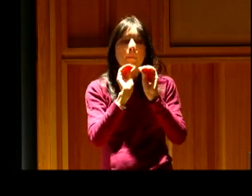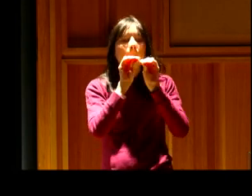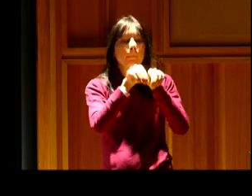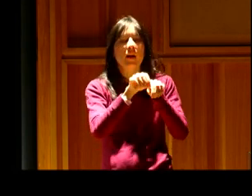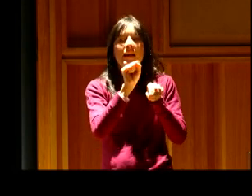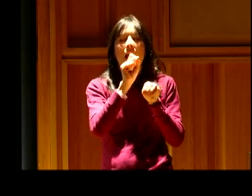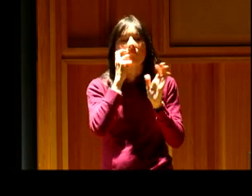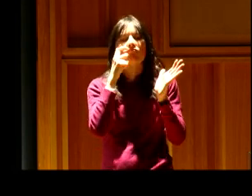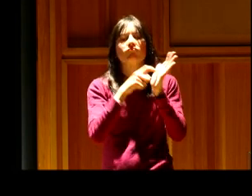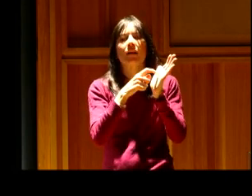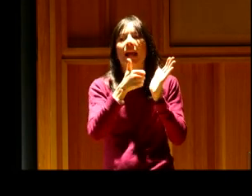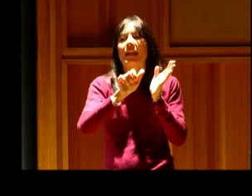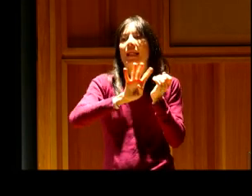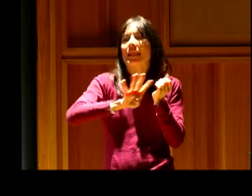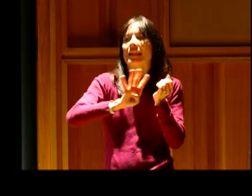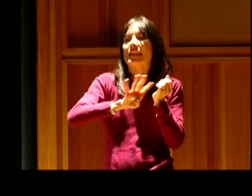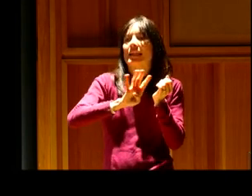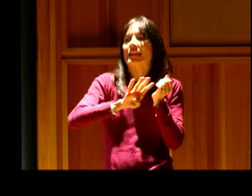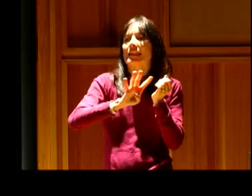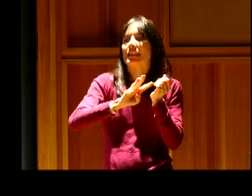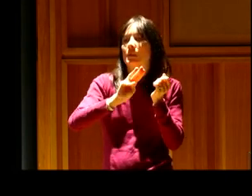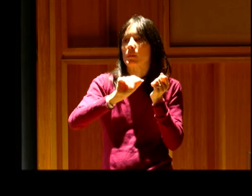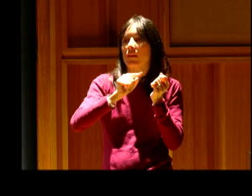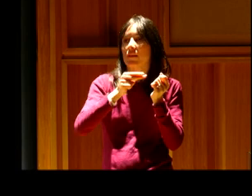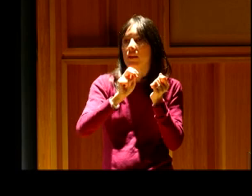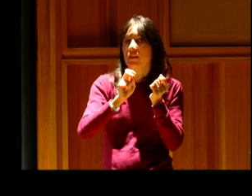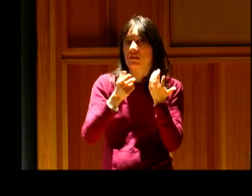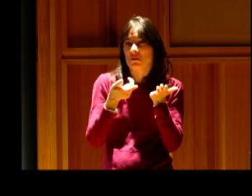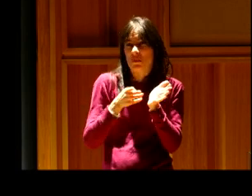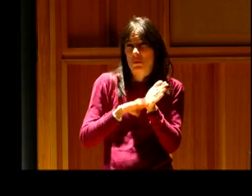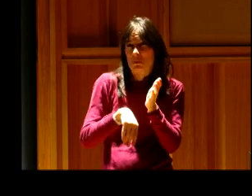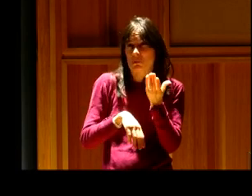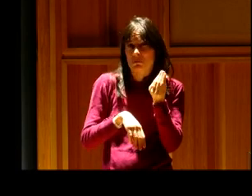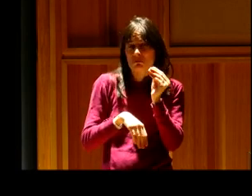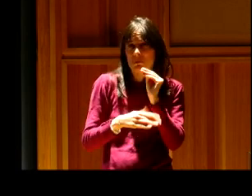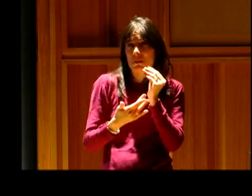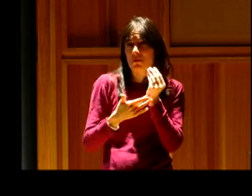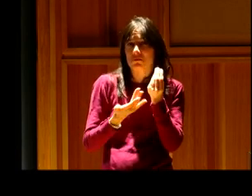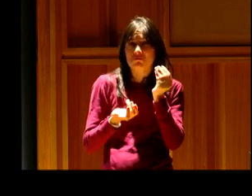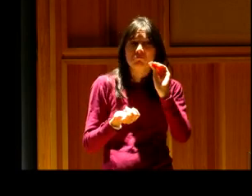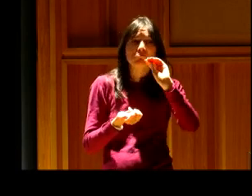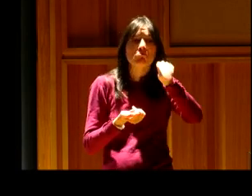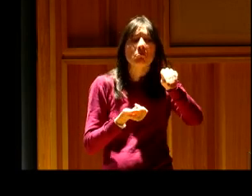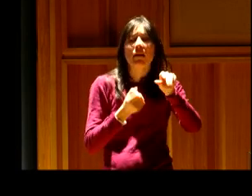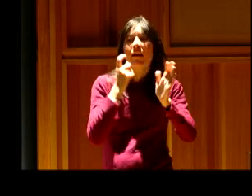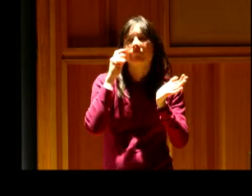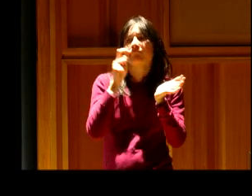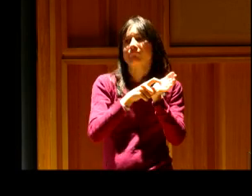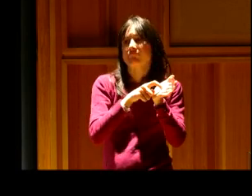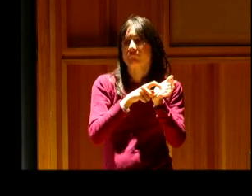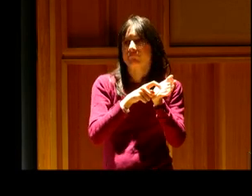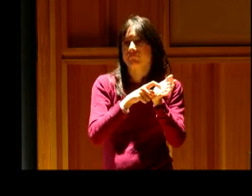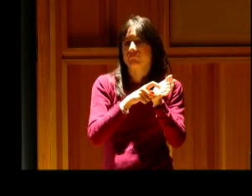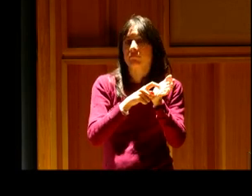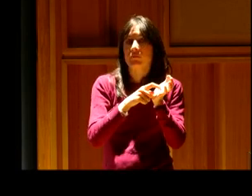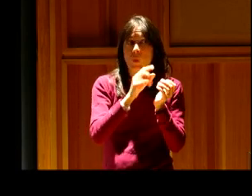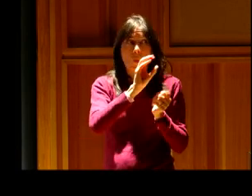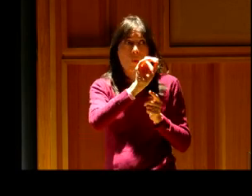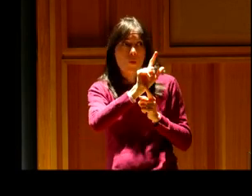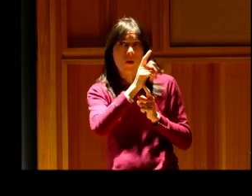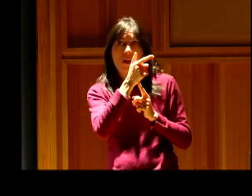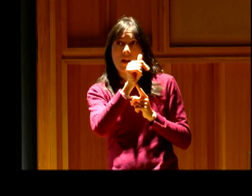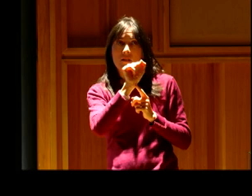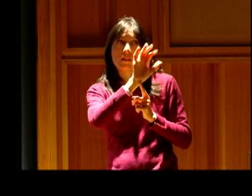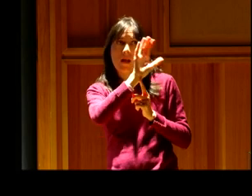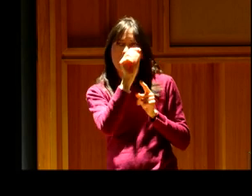out that relatively easy to use and inexpensive technology can be deployed by oil and gas